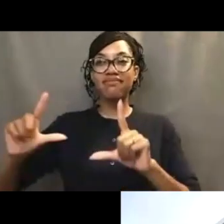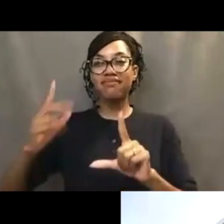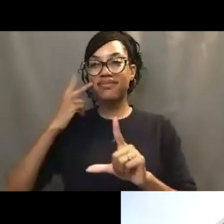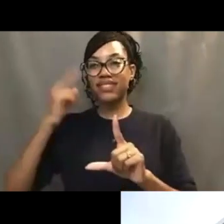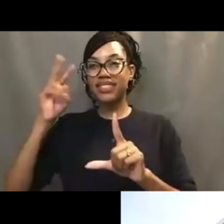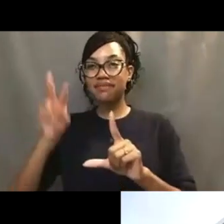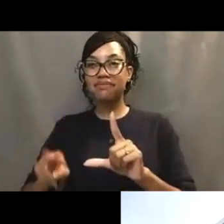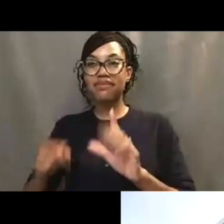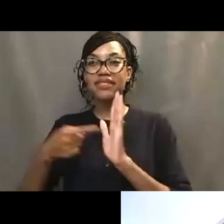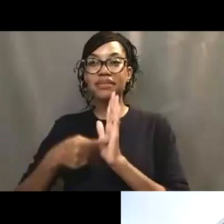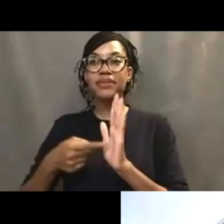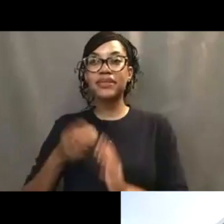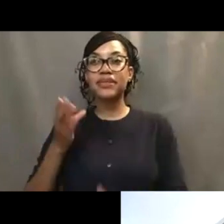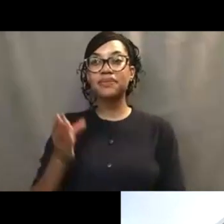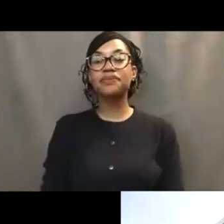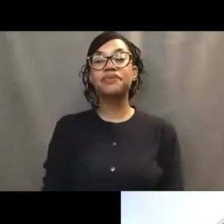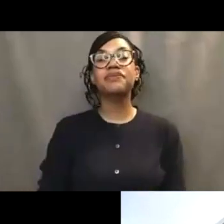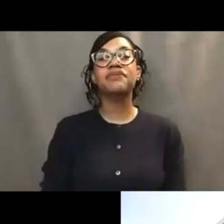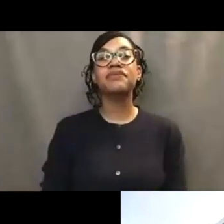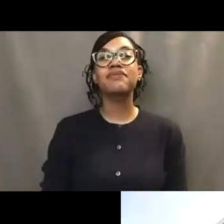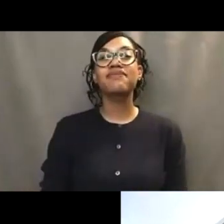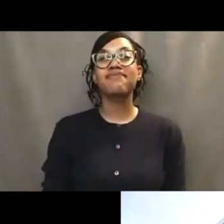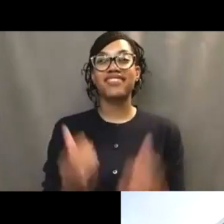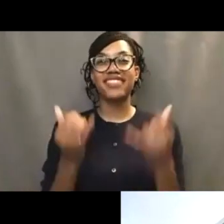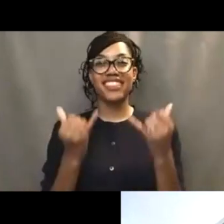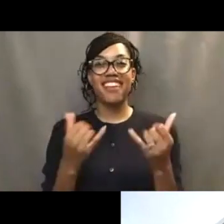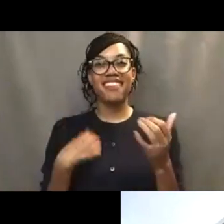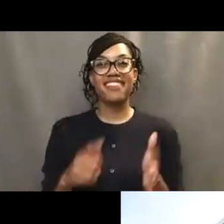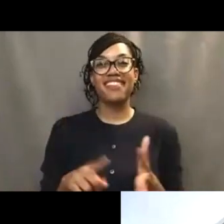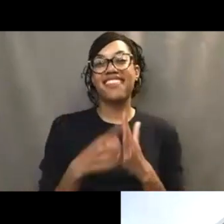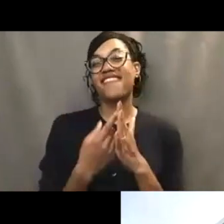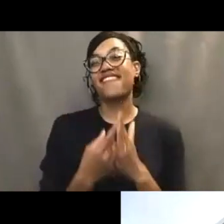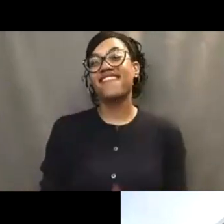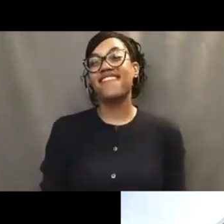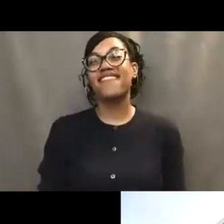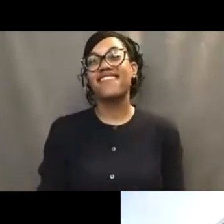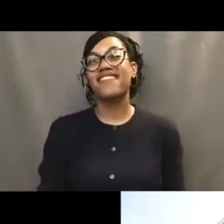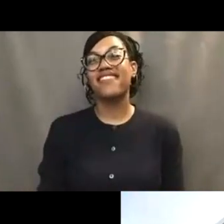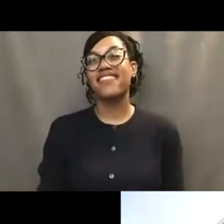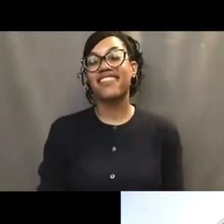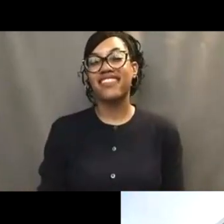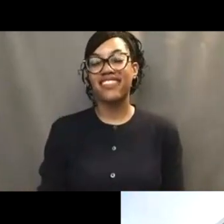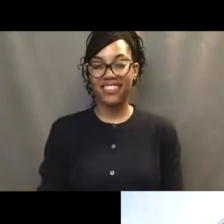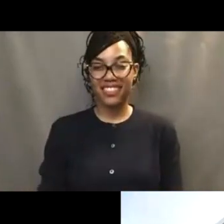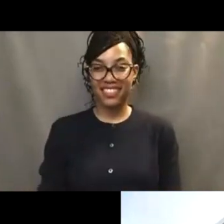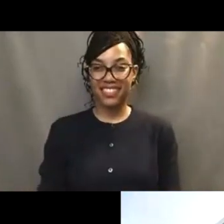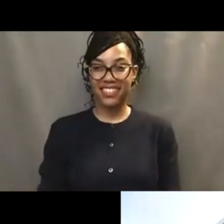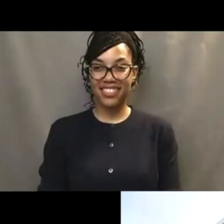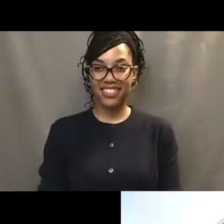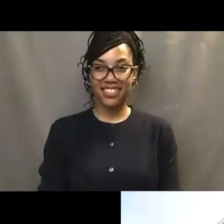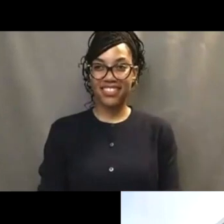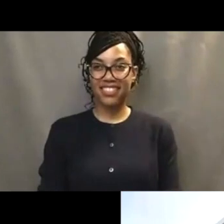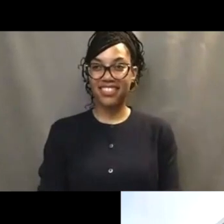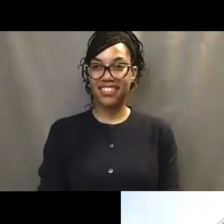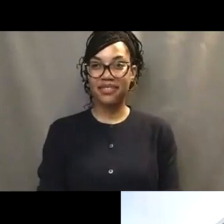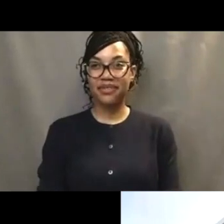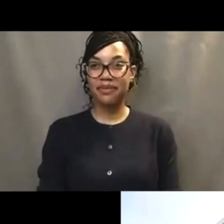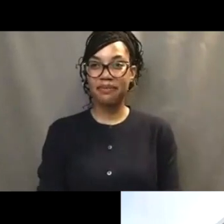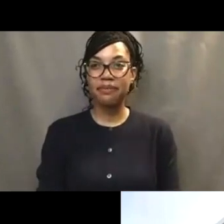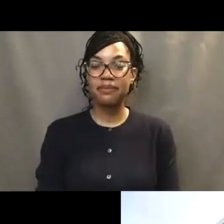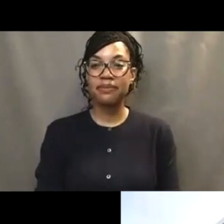right, so now let's get into it. All right, our first question